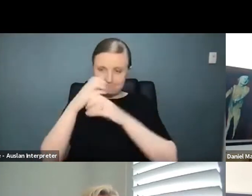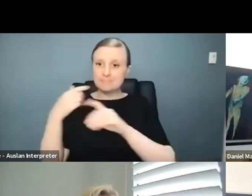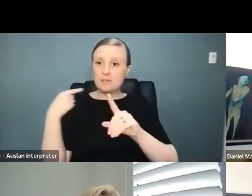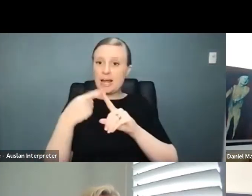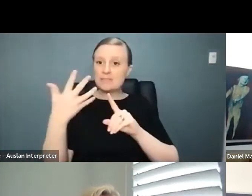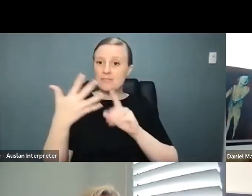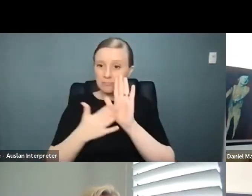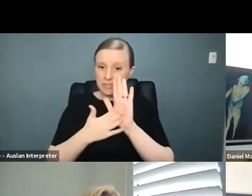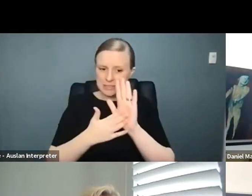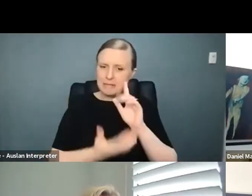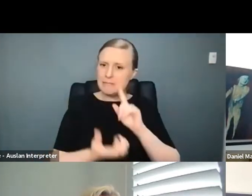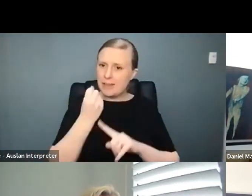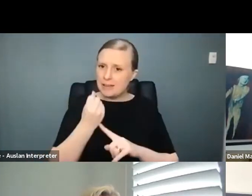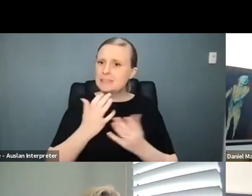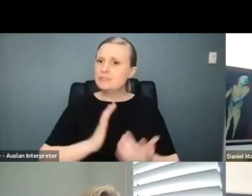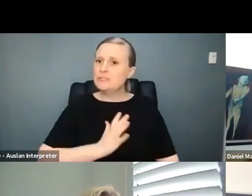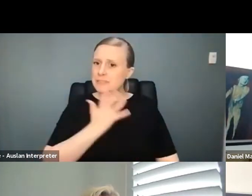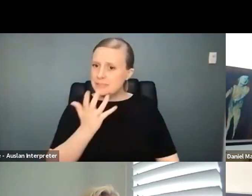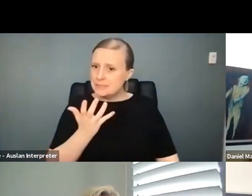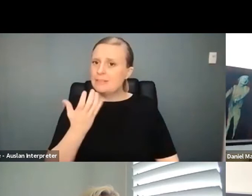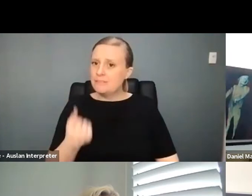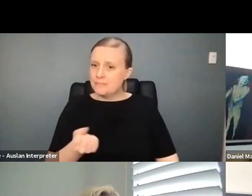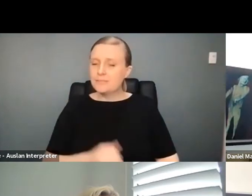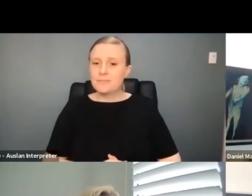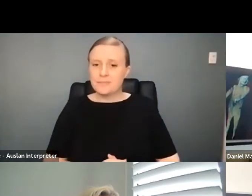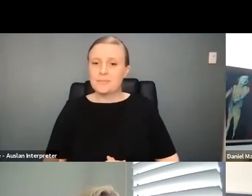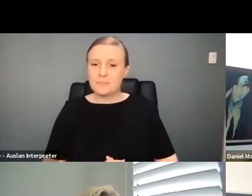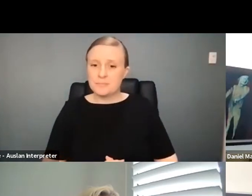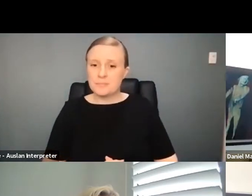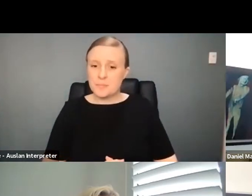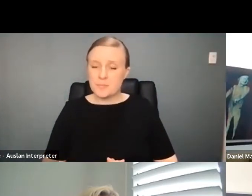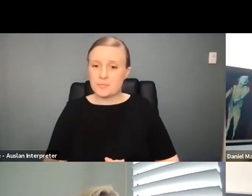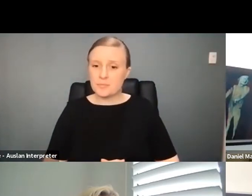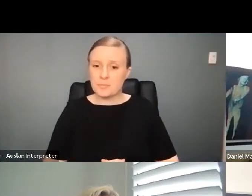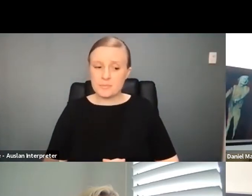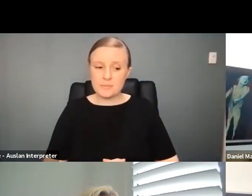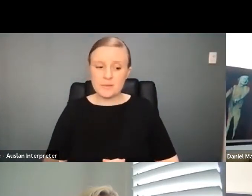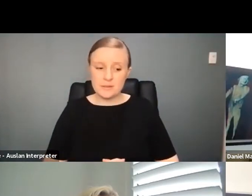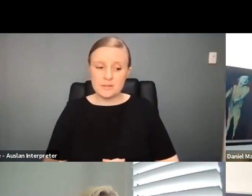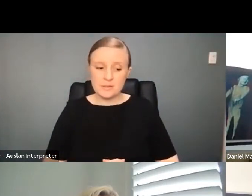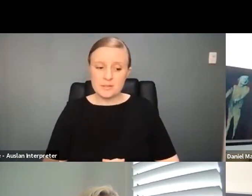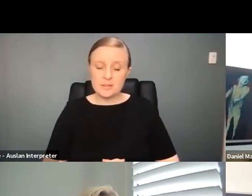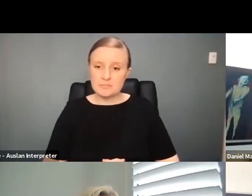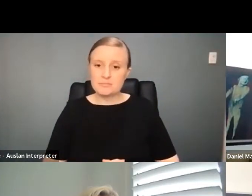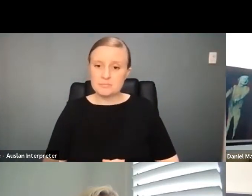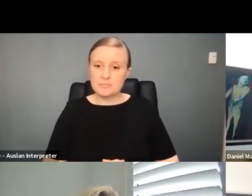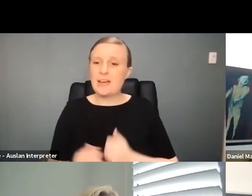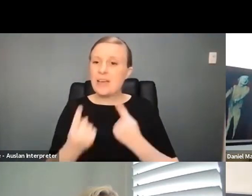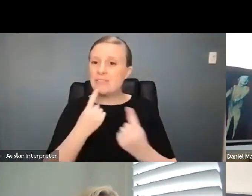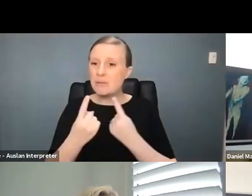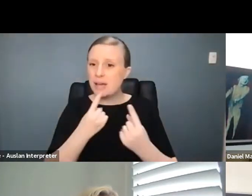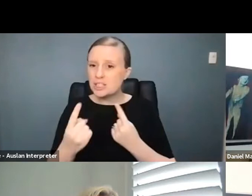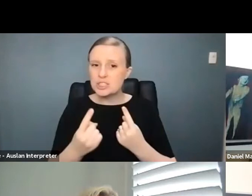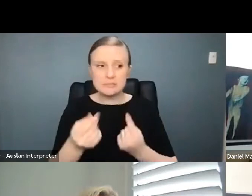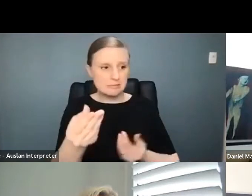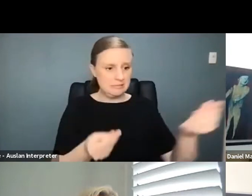some of the interesting ones. In terms of the information that's gleaned from different sources, from all the good